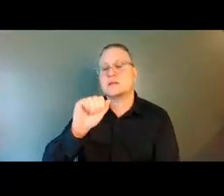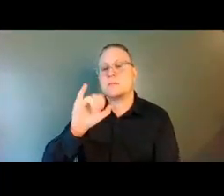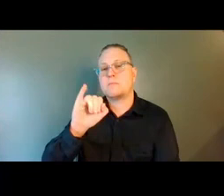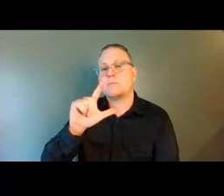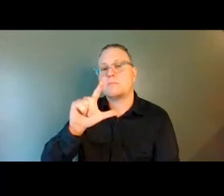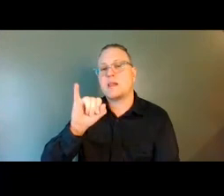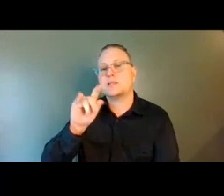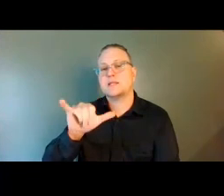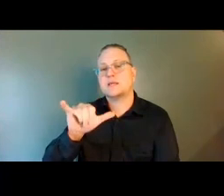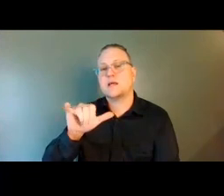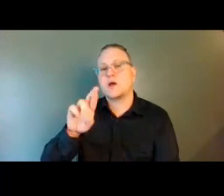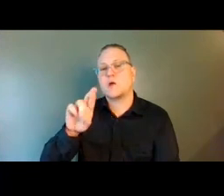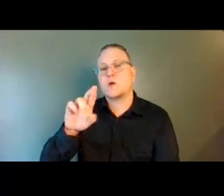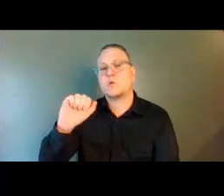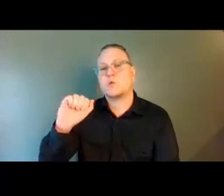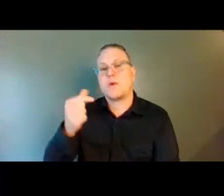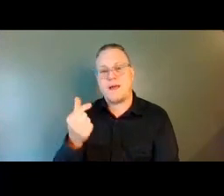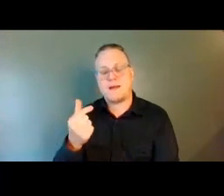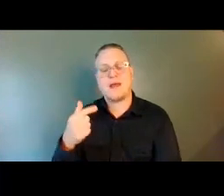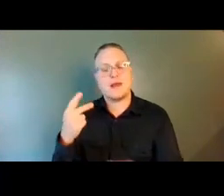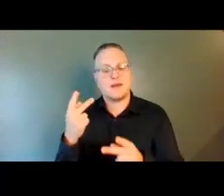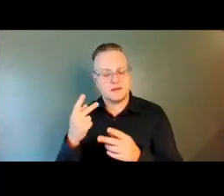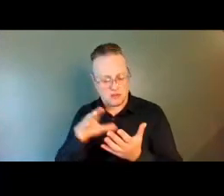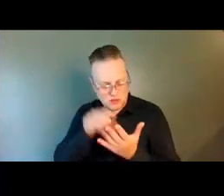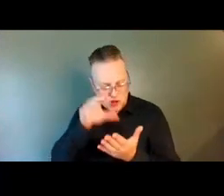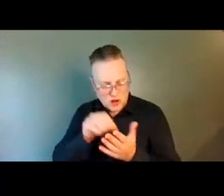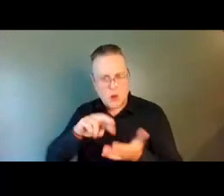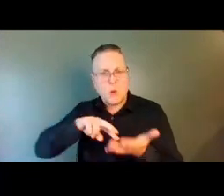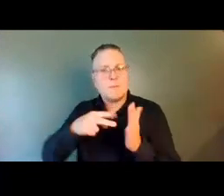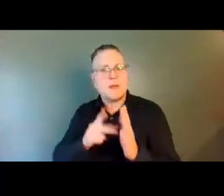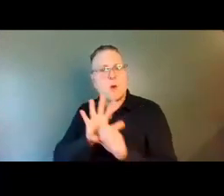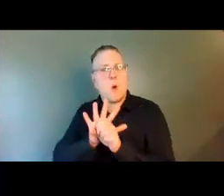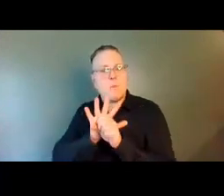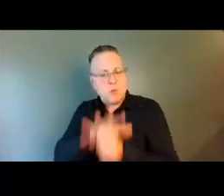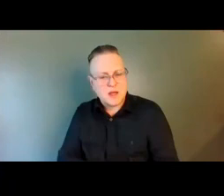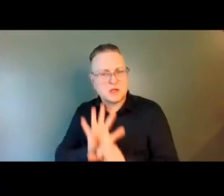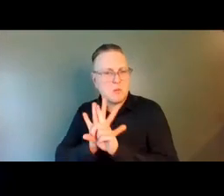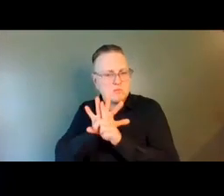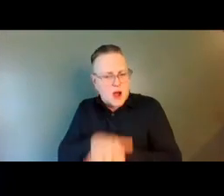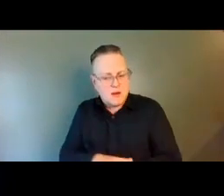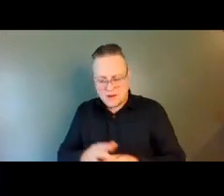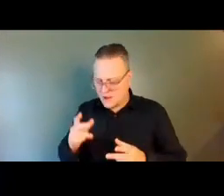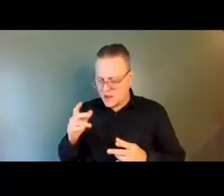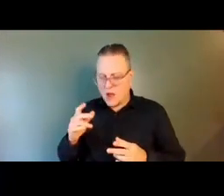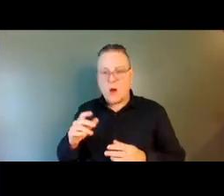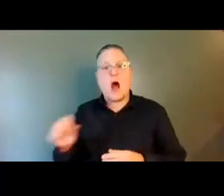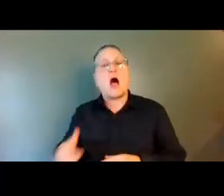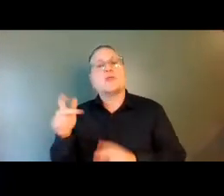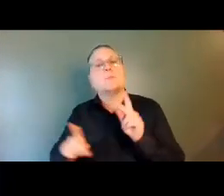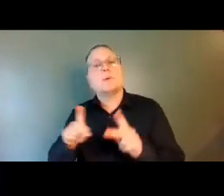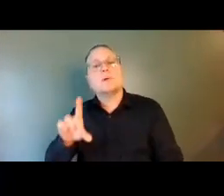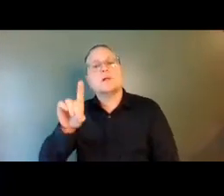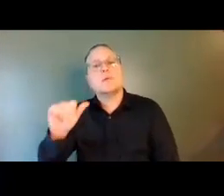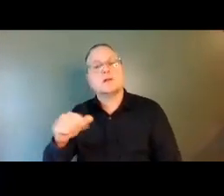what oppression was, and meaning how other people with disabilities were struggling, like with transportation, with personal